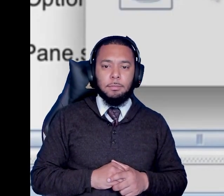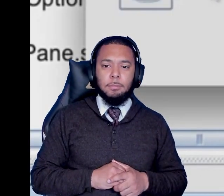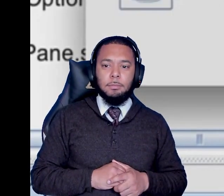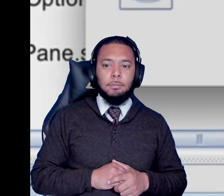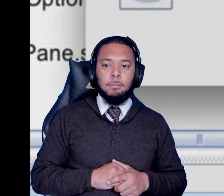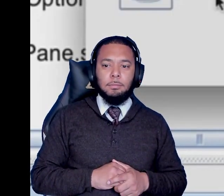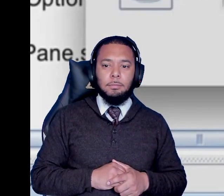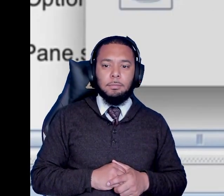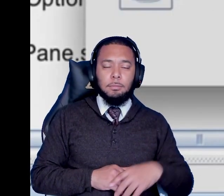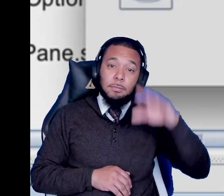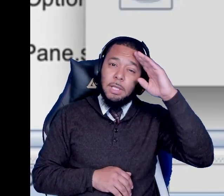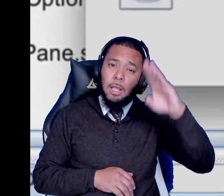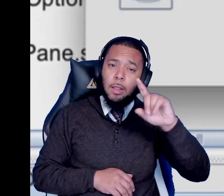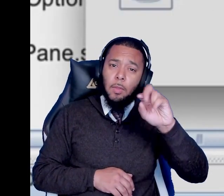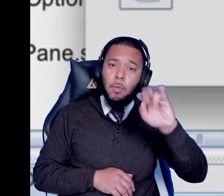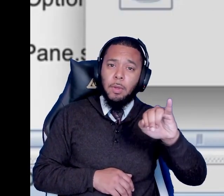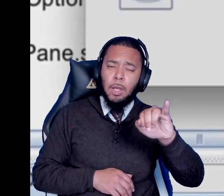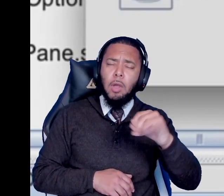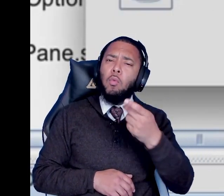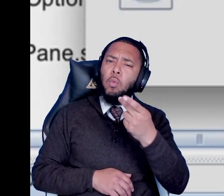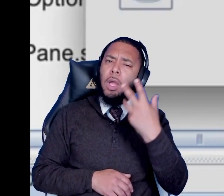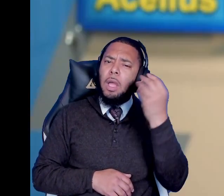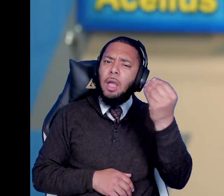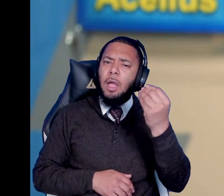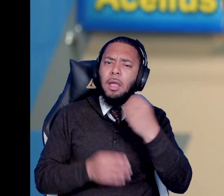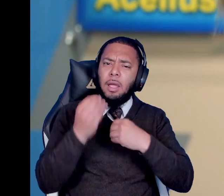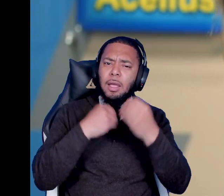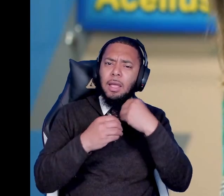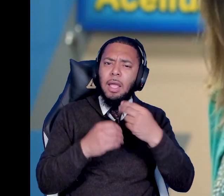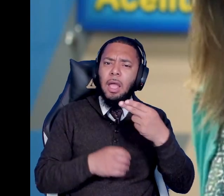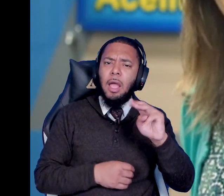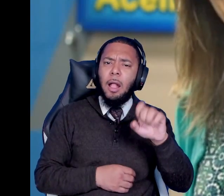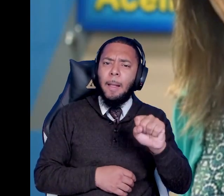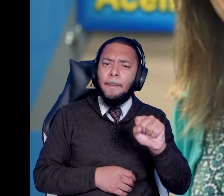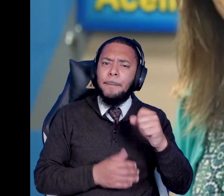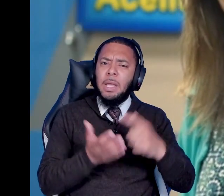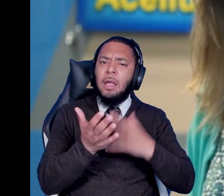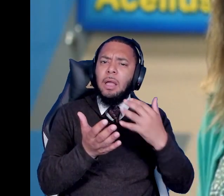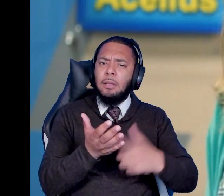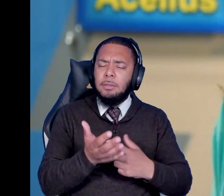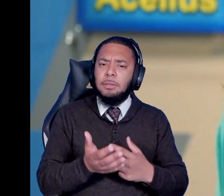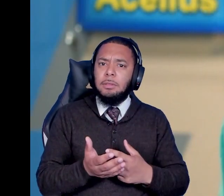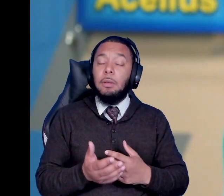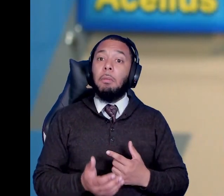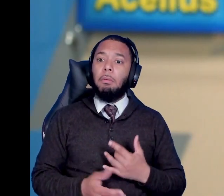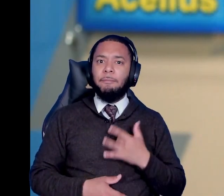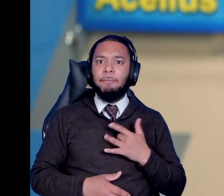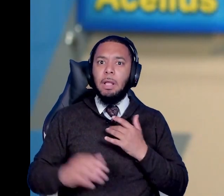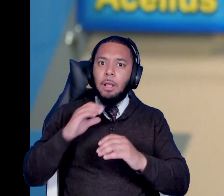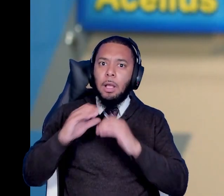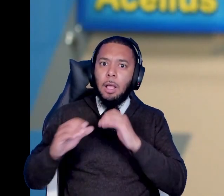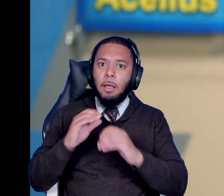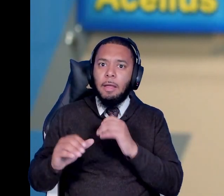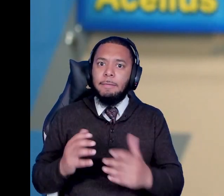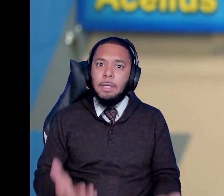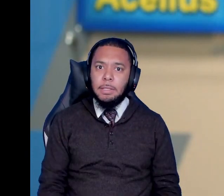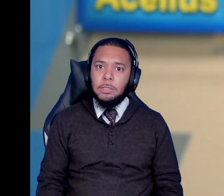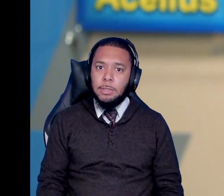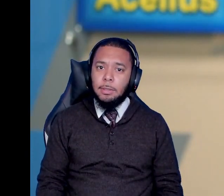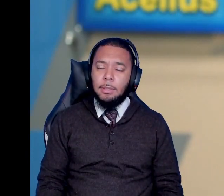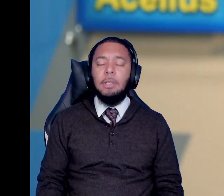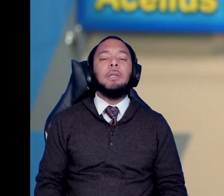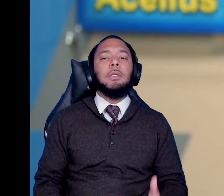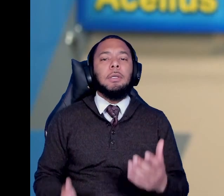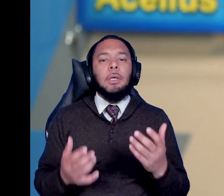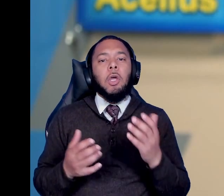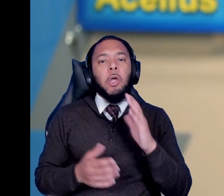Okay. Hello, Lori. We should totally go out for hummus sometime. Wow, that feels like an actual conversation with my computer. So you